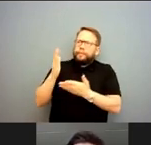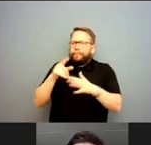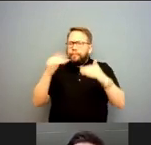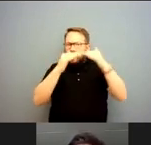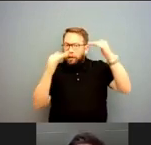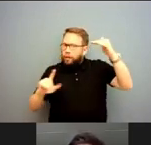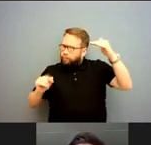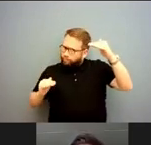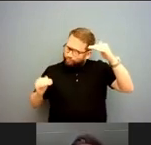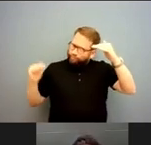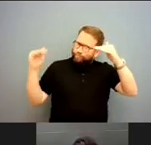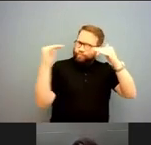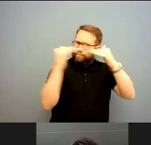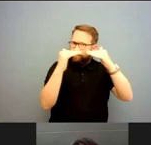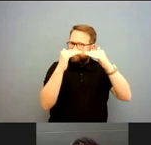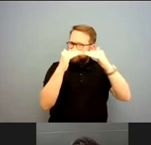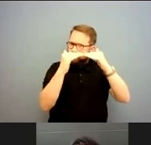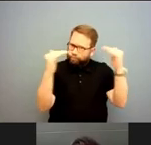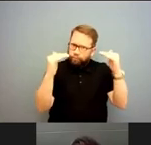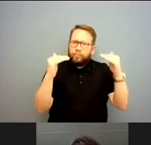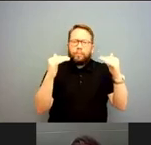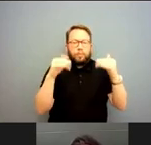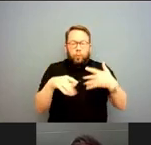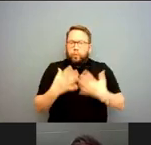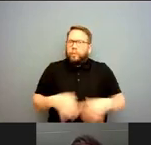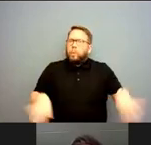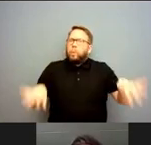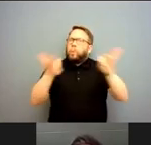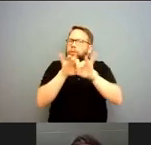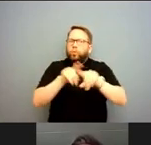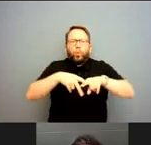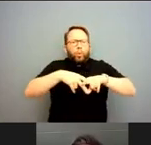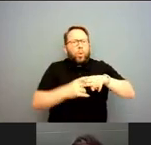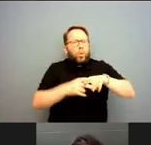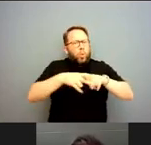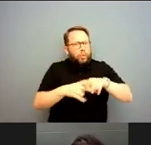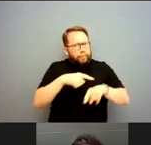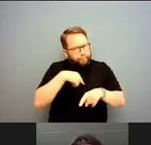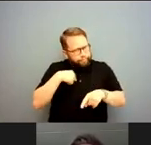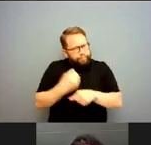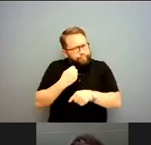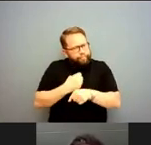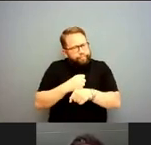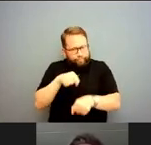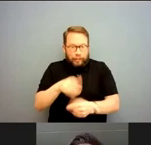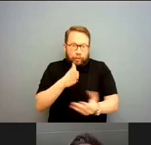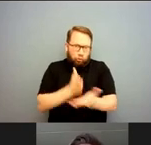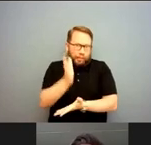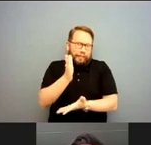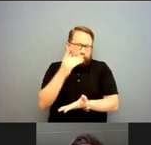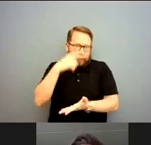instrument on the rights of Indigenous peoples at the moment, and it combines important elements